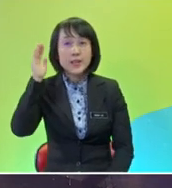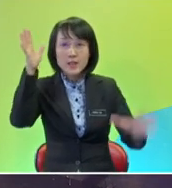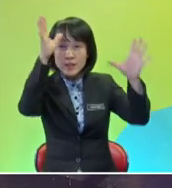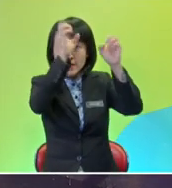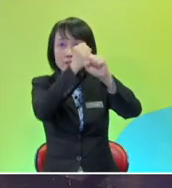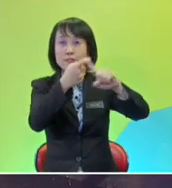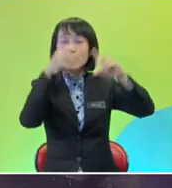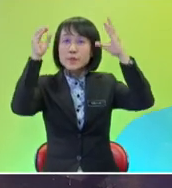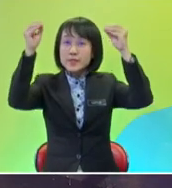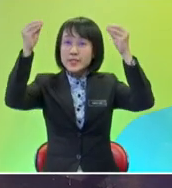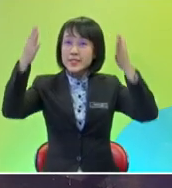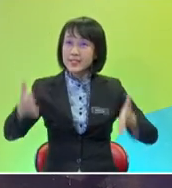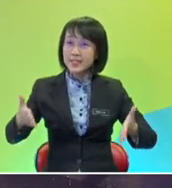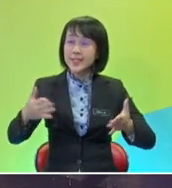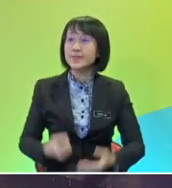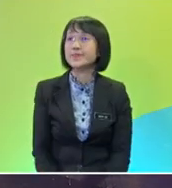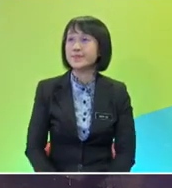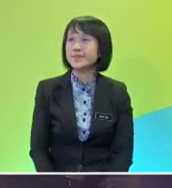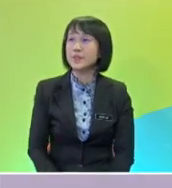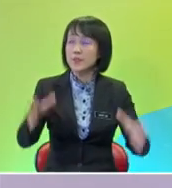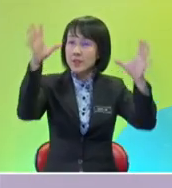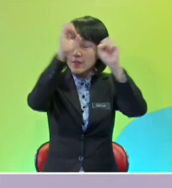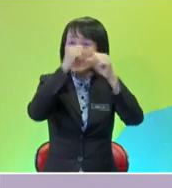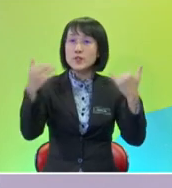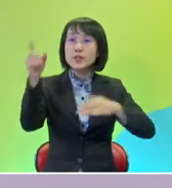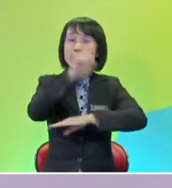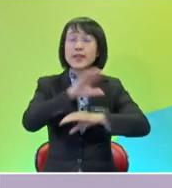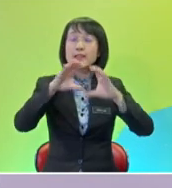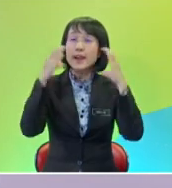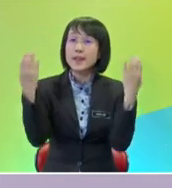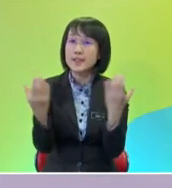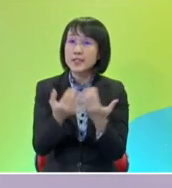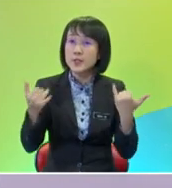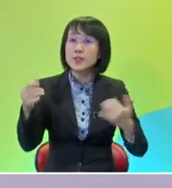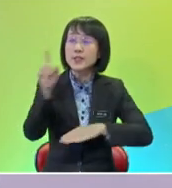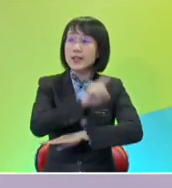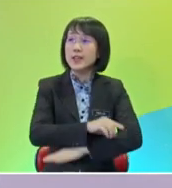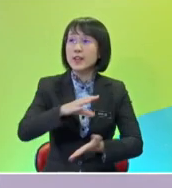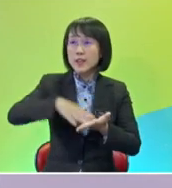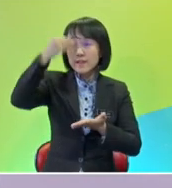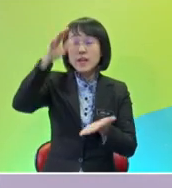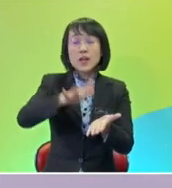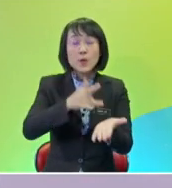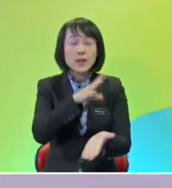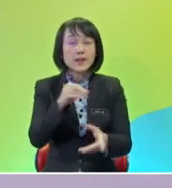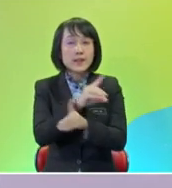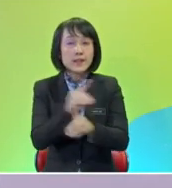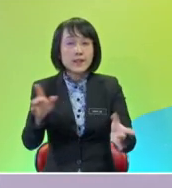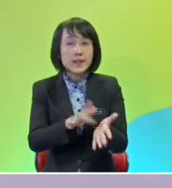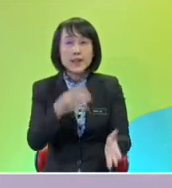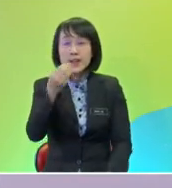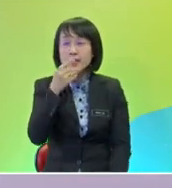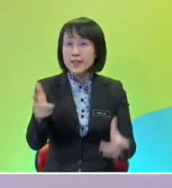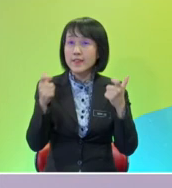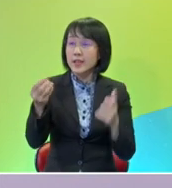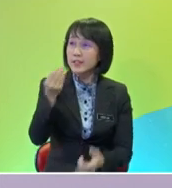herself. What's the conclusion for today's class, teacher? Yes, today we have learned about the advantages and disadvantages of eating fast food.